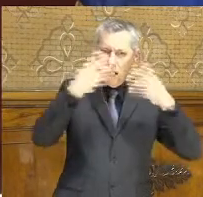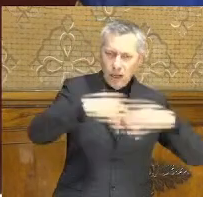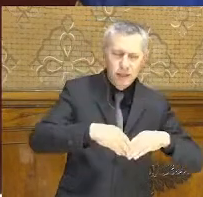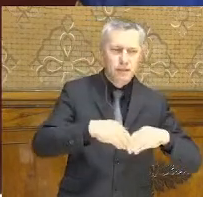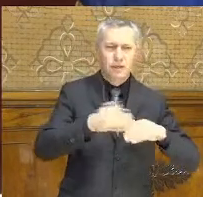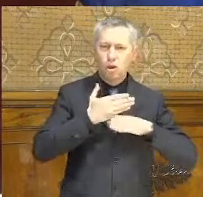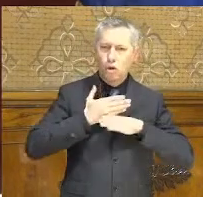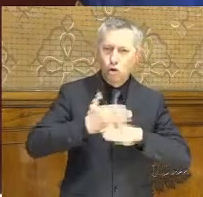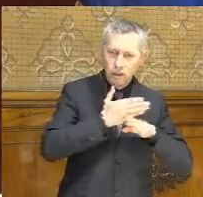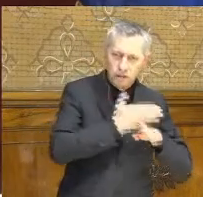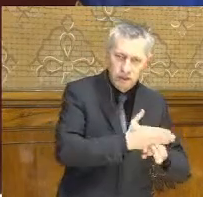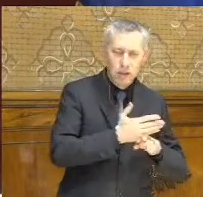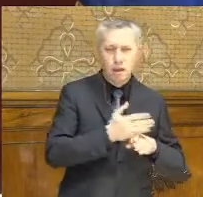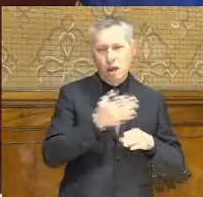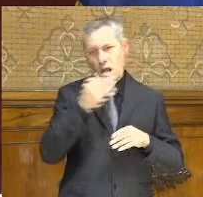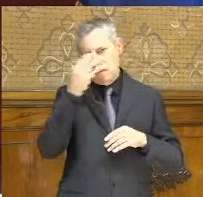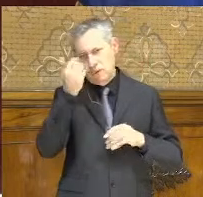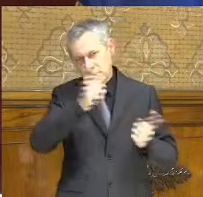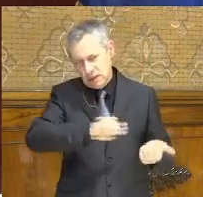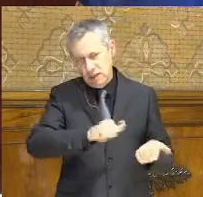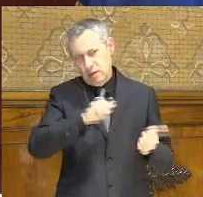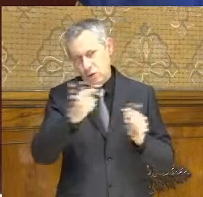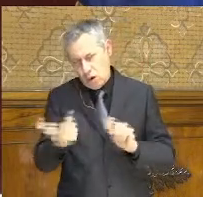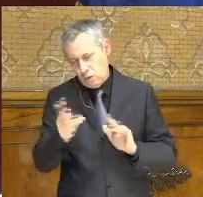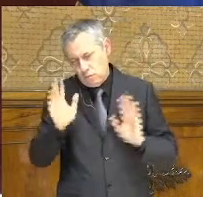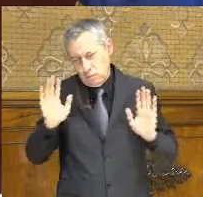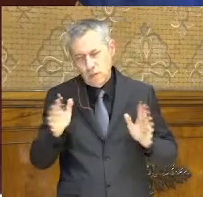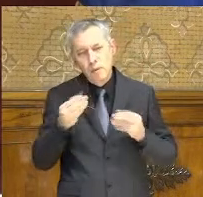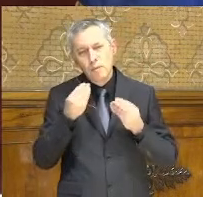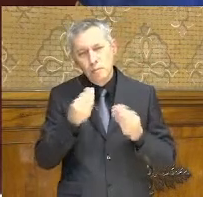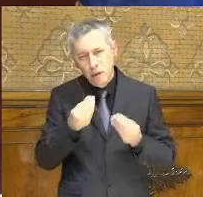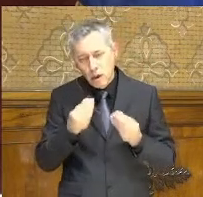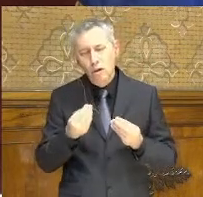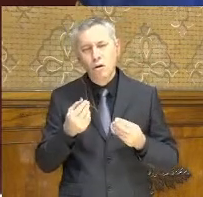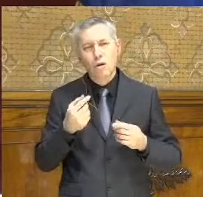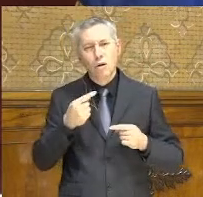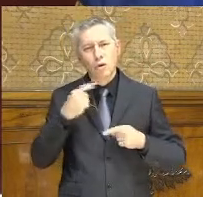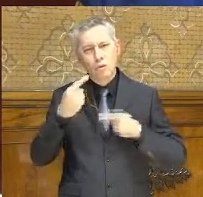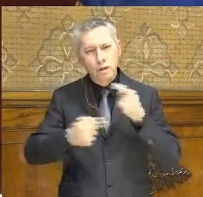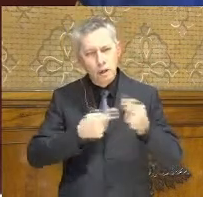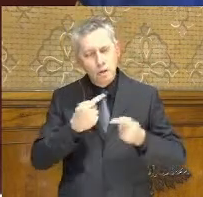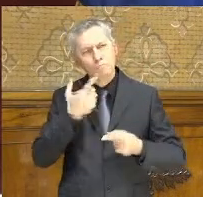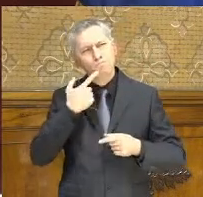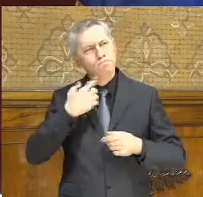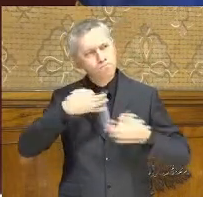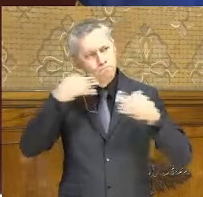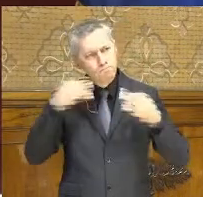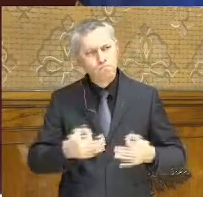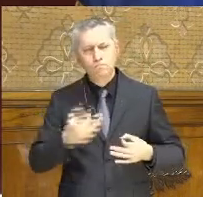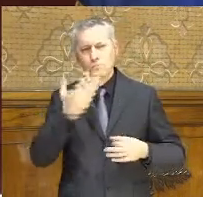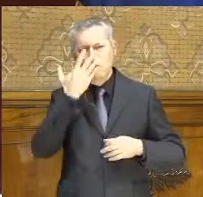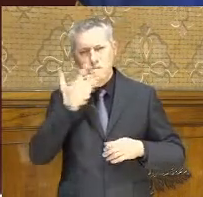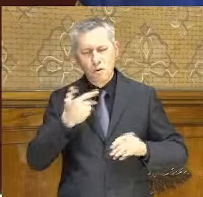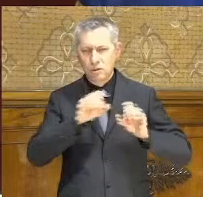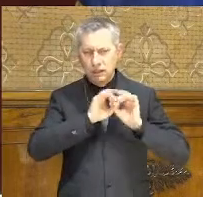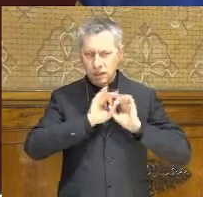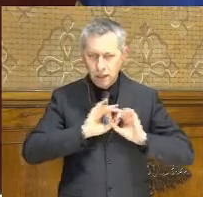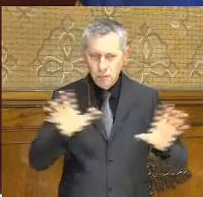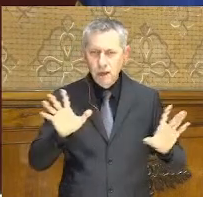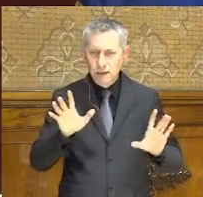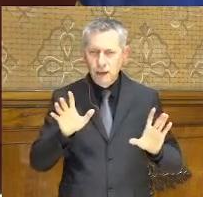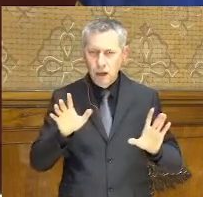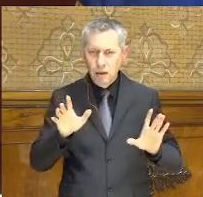to make a plea for freedom, to make a claim for freedom, is, I believe, involved in this whole